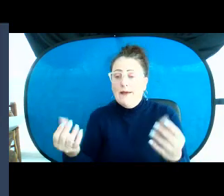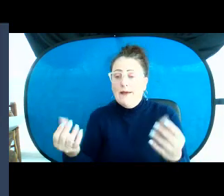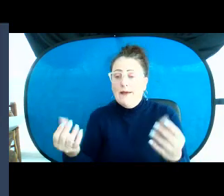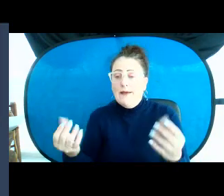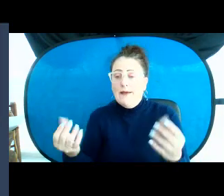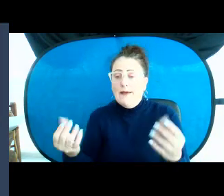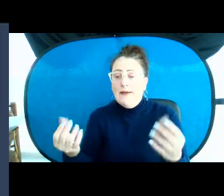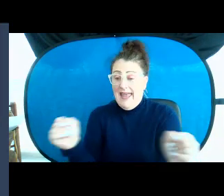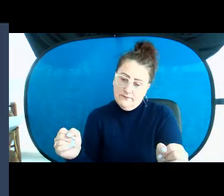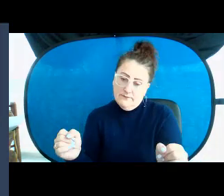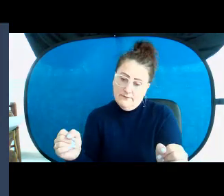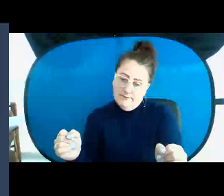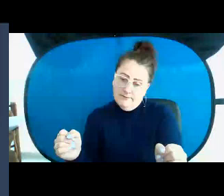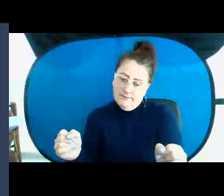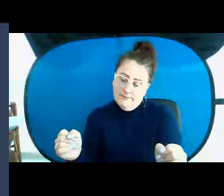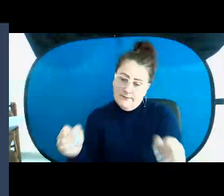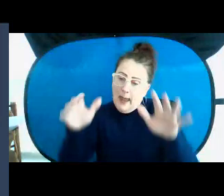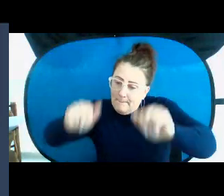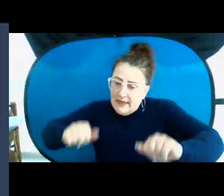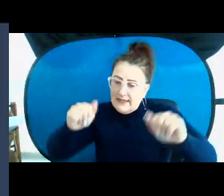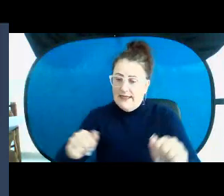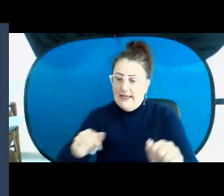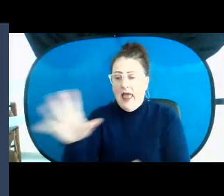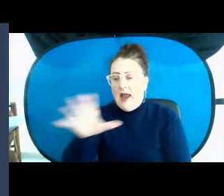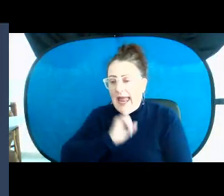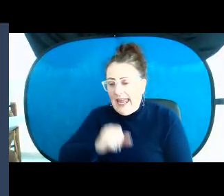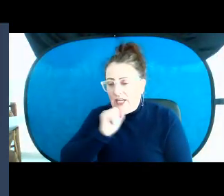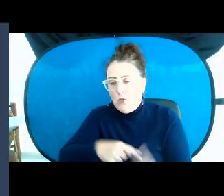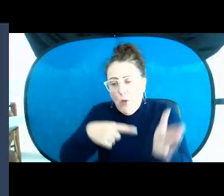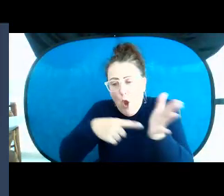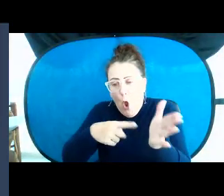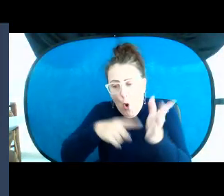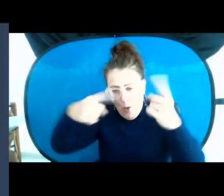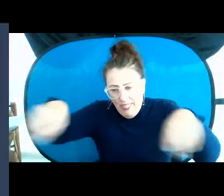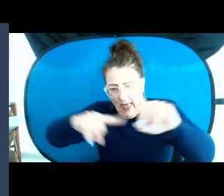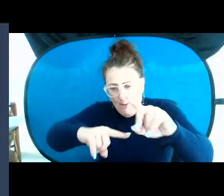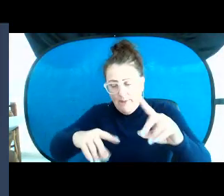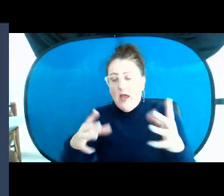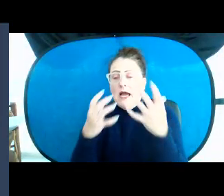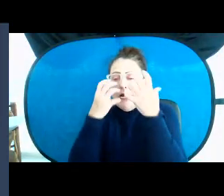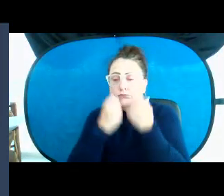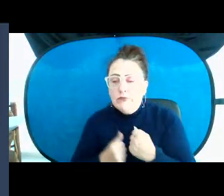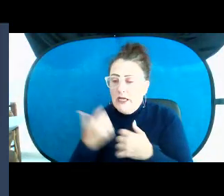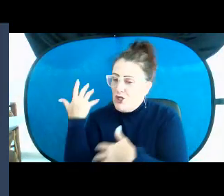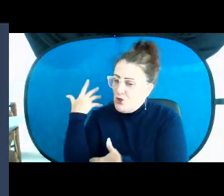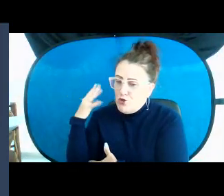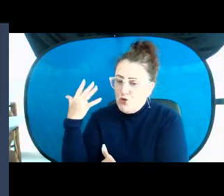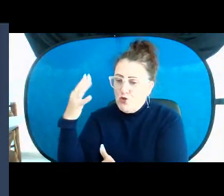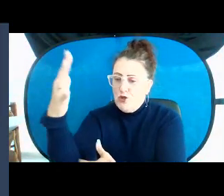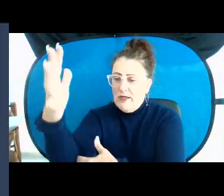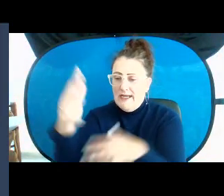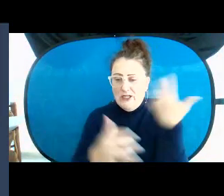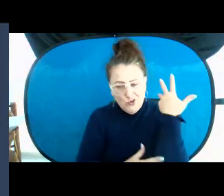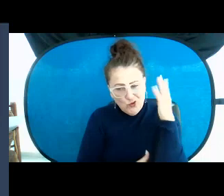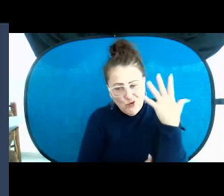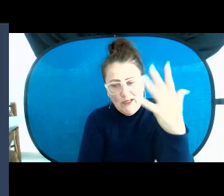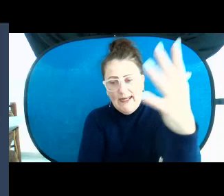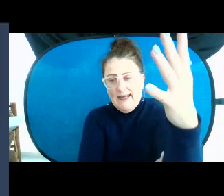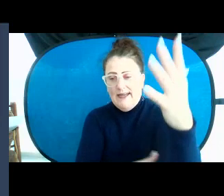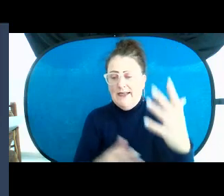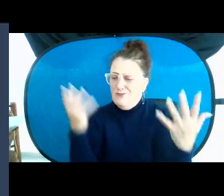of all ages and abilities, which we owe them, while also preserving the tree-lined character that distinguishes the stretch of Highway